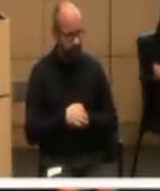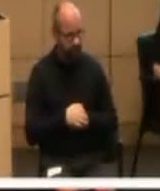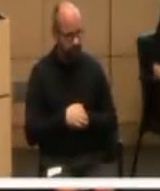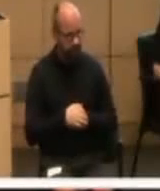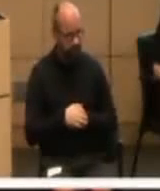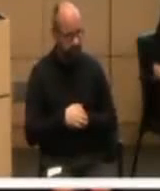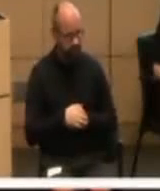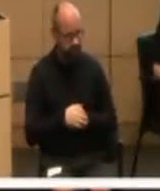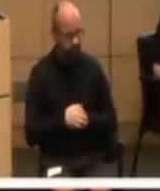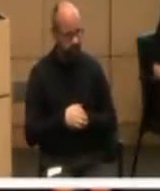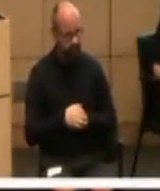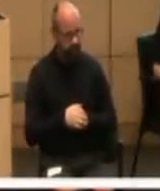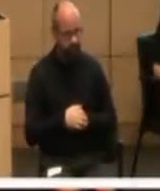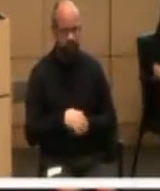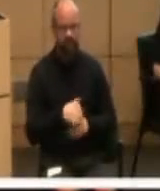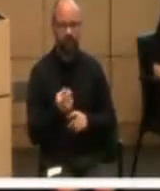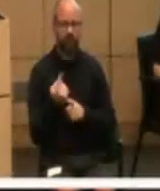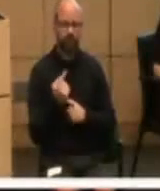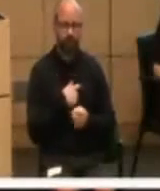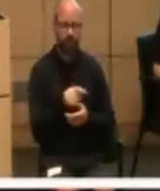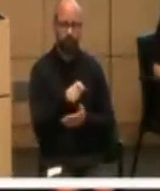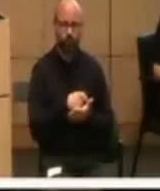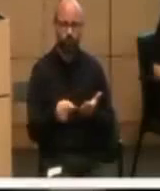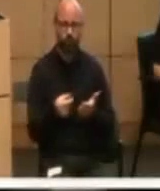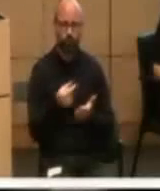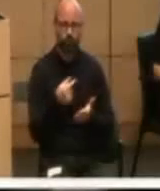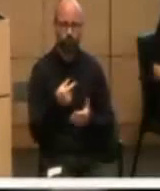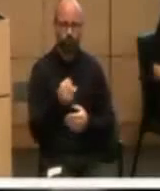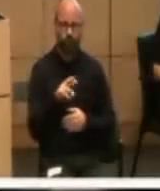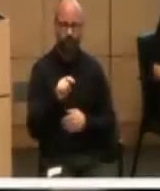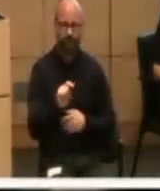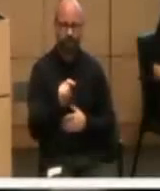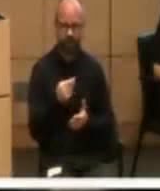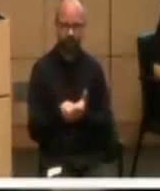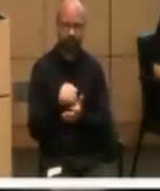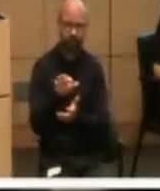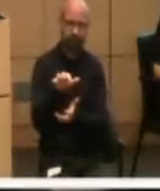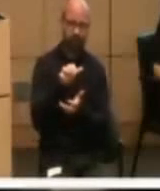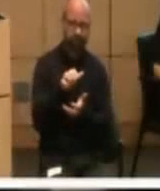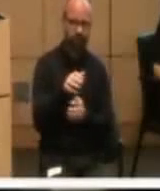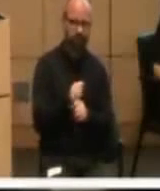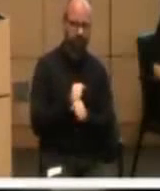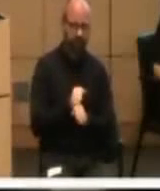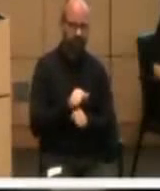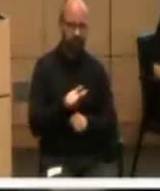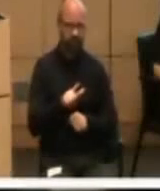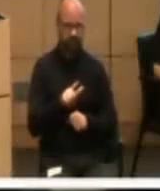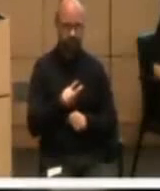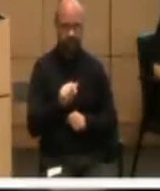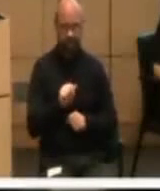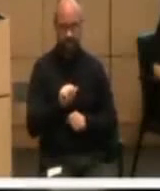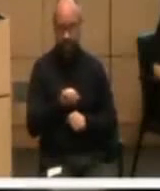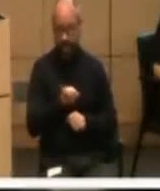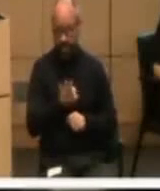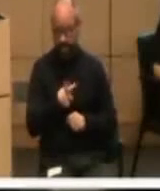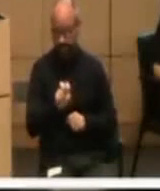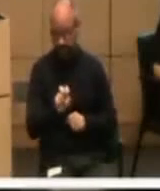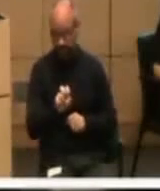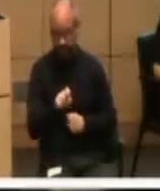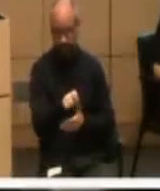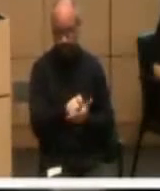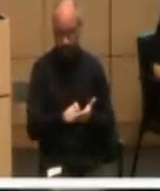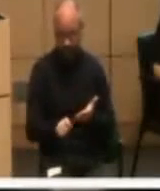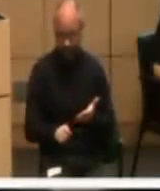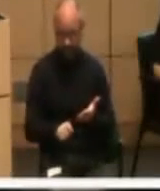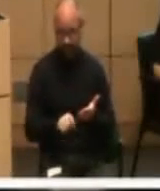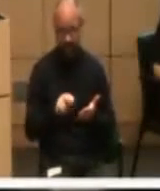I wrote a grant last year to get some of these LiveScribe note-taking devices that